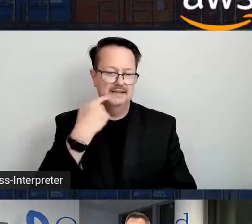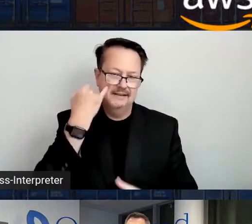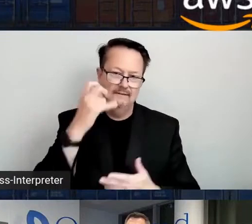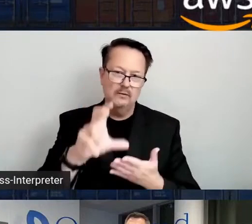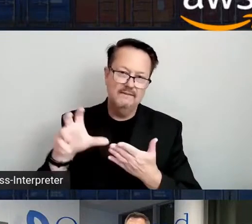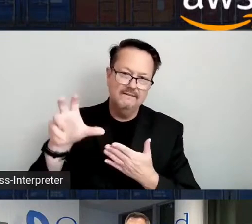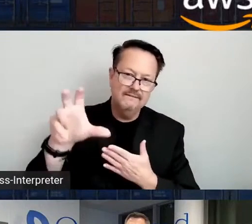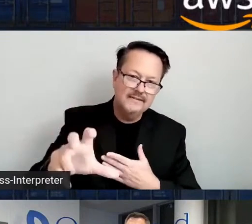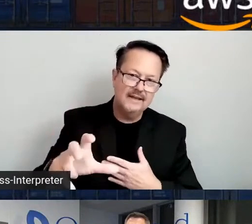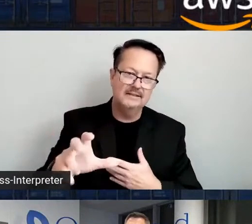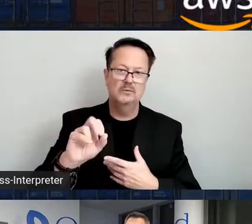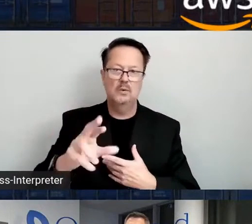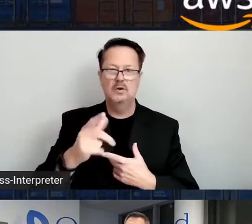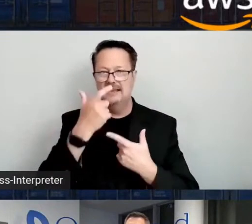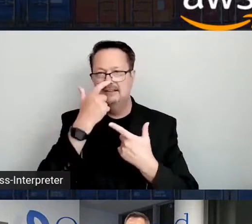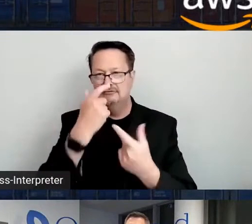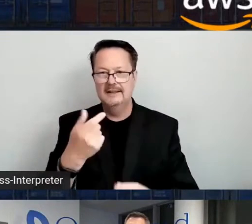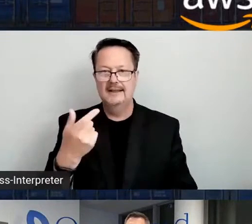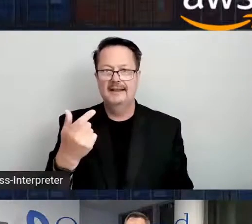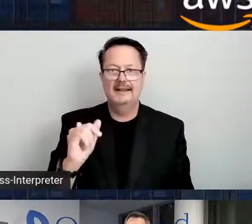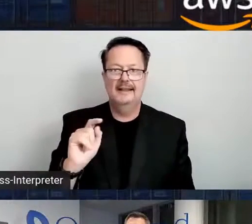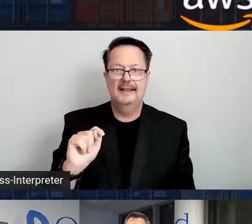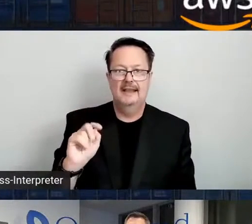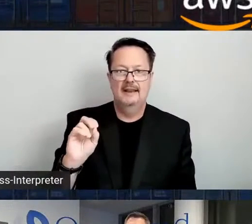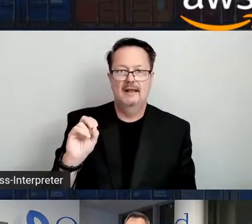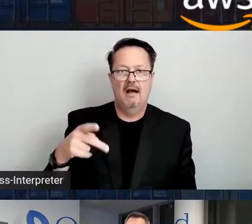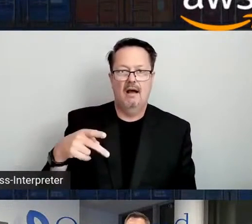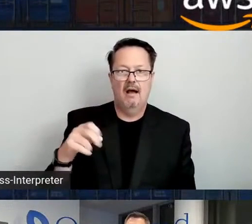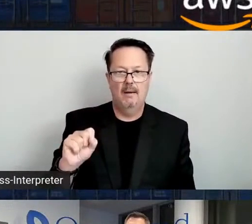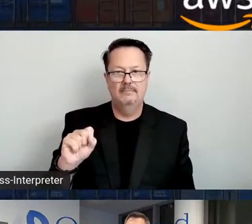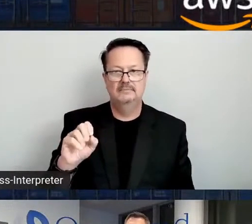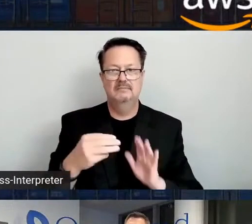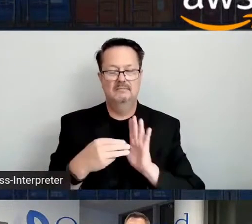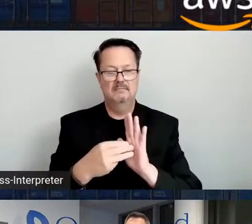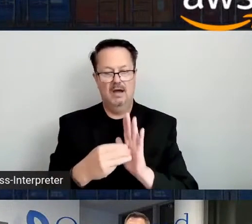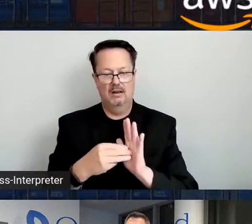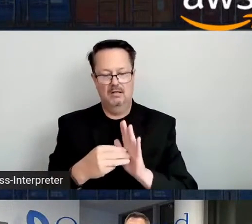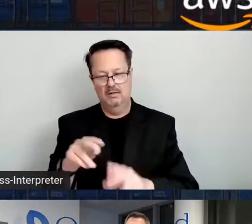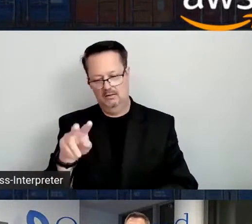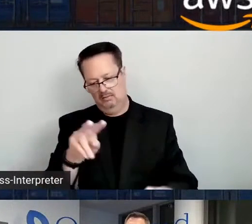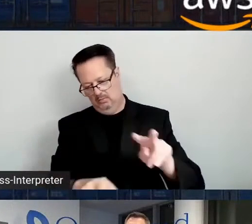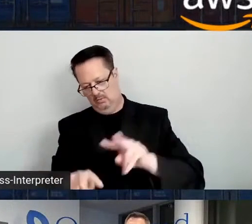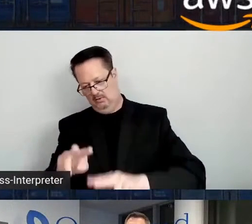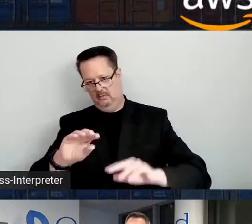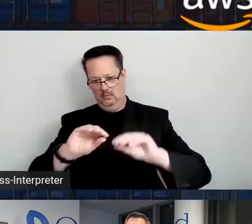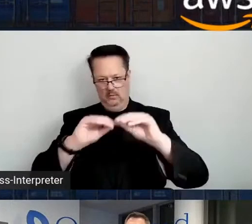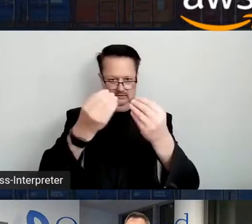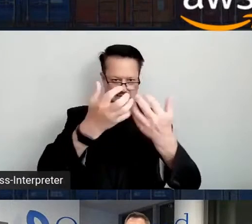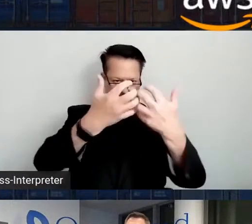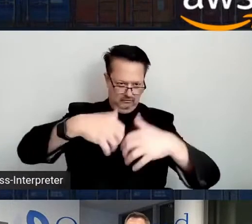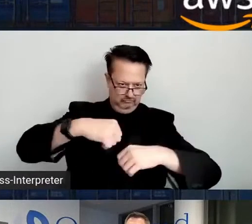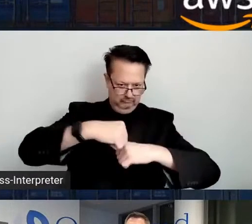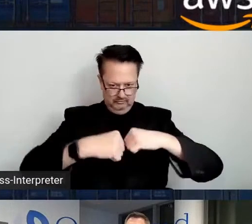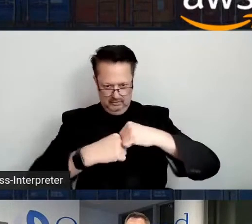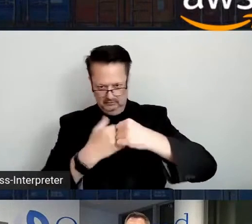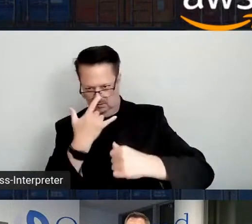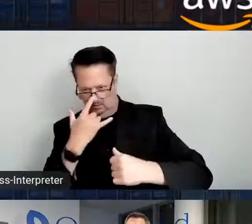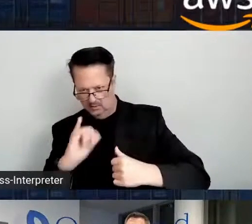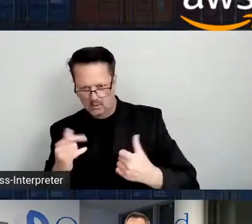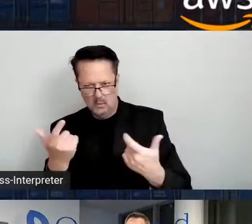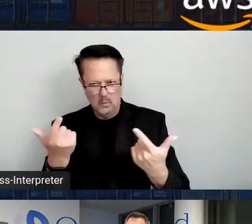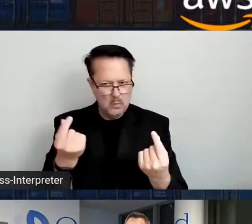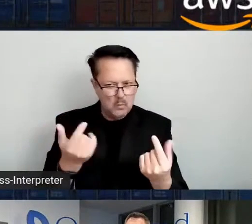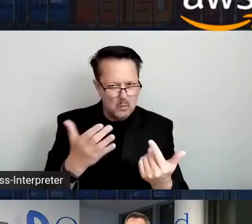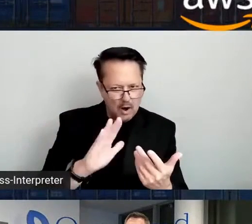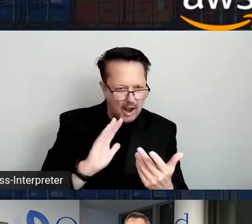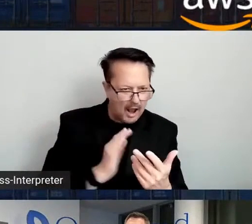or interested in, say, a GitOps model, looking at the organizational structure and figuring out, hey, what are we trying to do here?